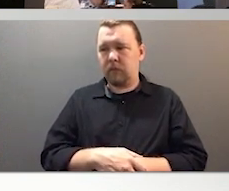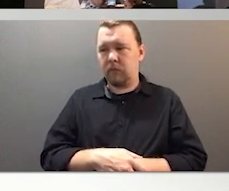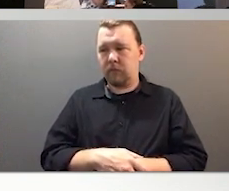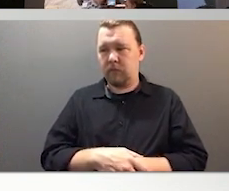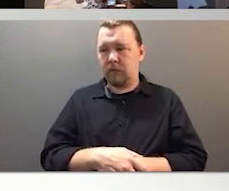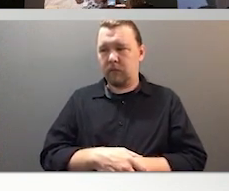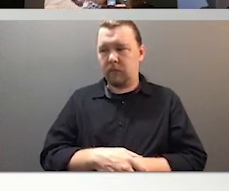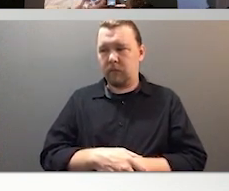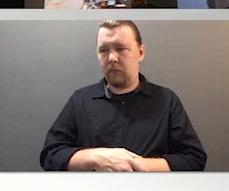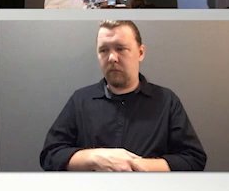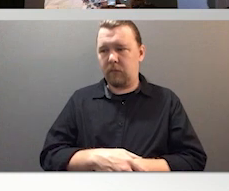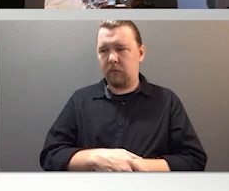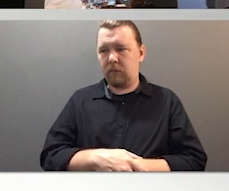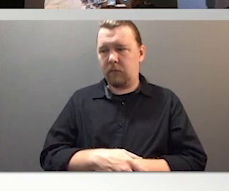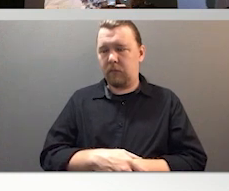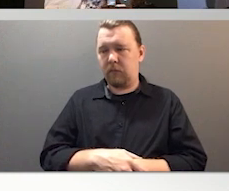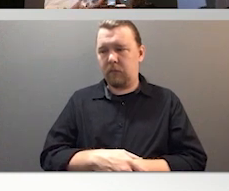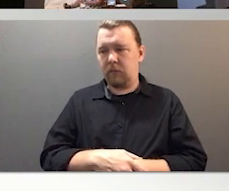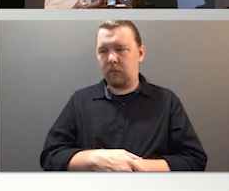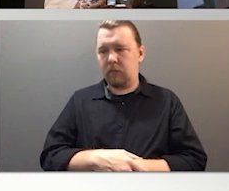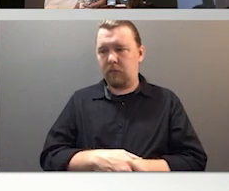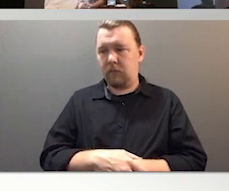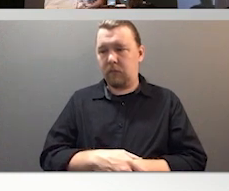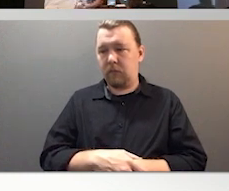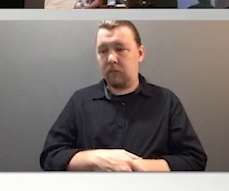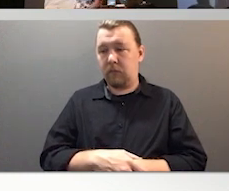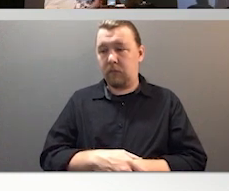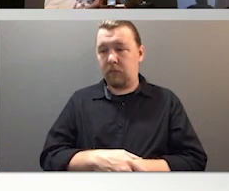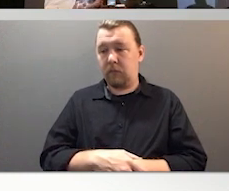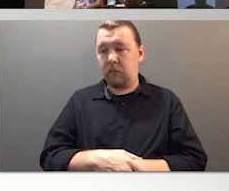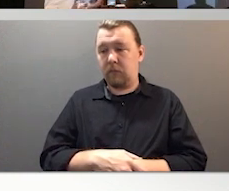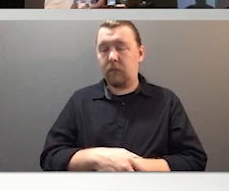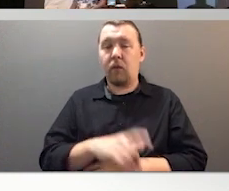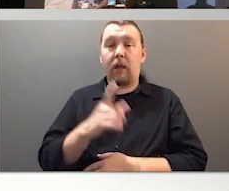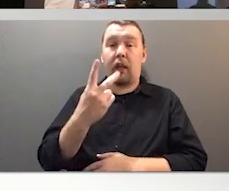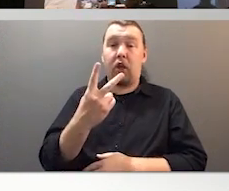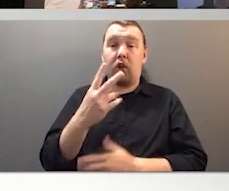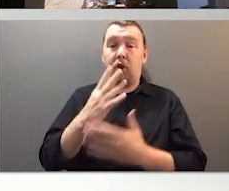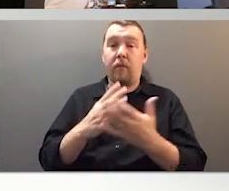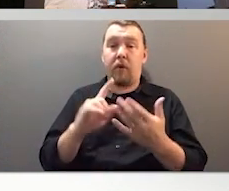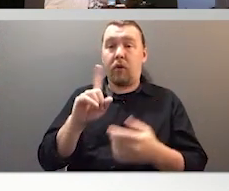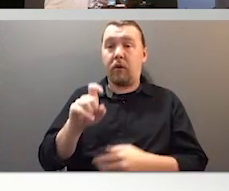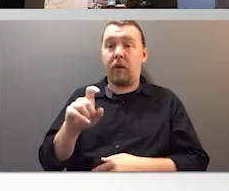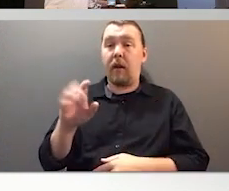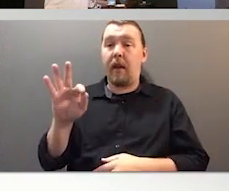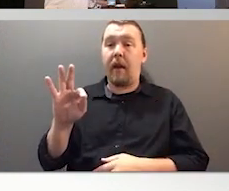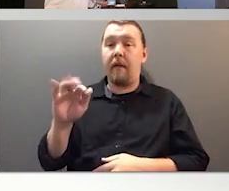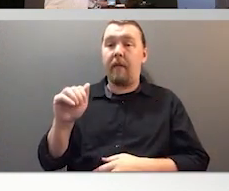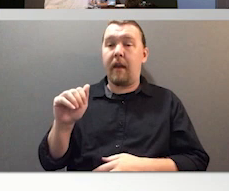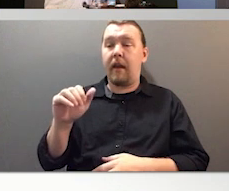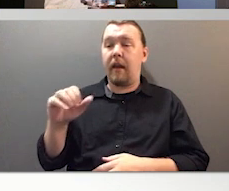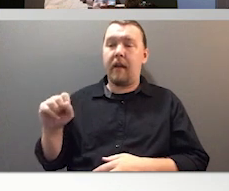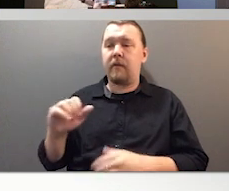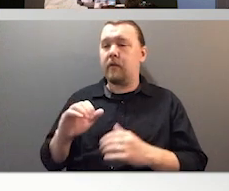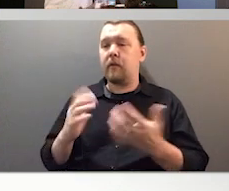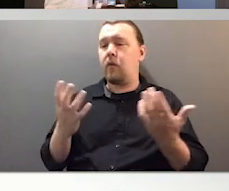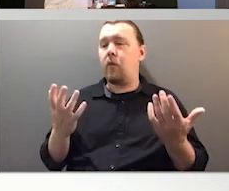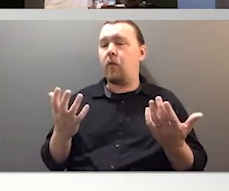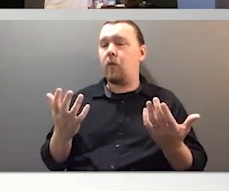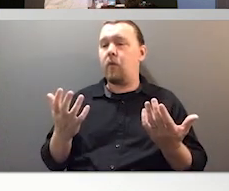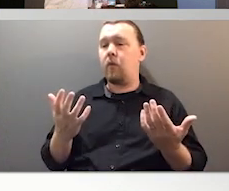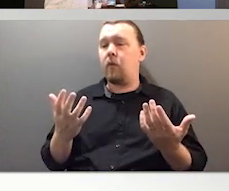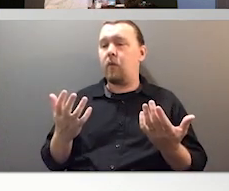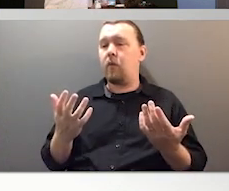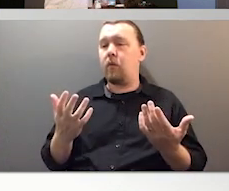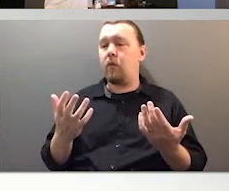or flight? Sing is my favorite thing. So the two-part question, she said with FAS, how can we get these folks out of the